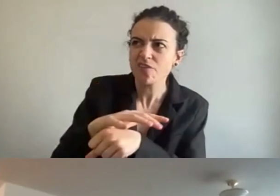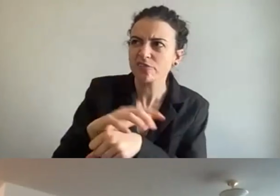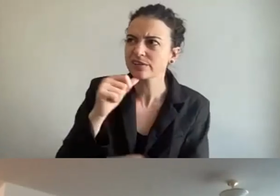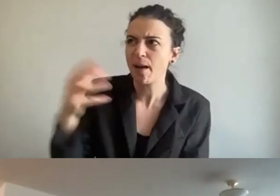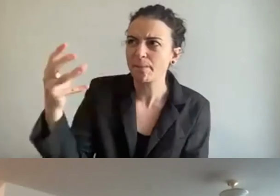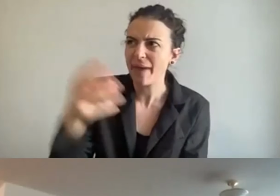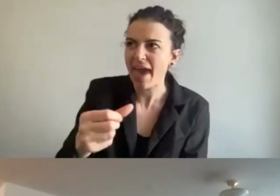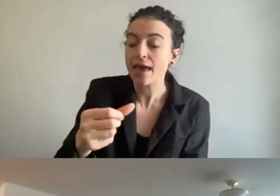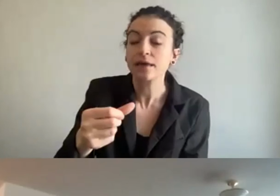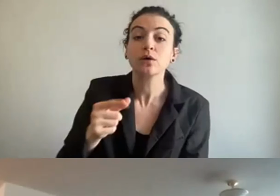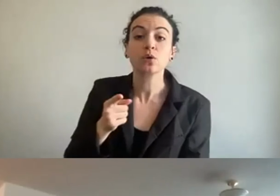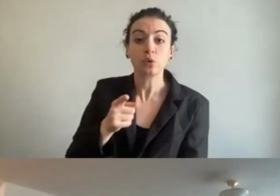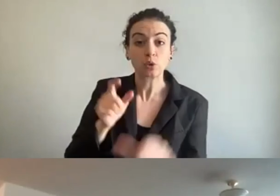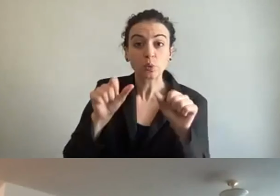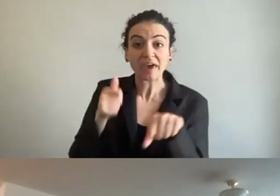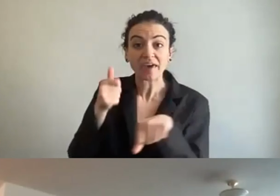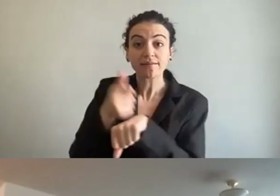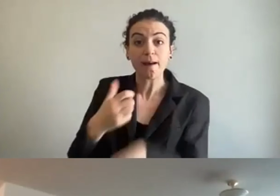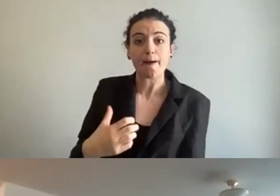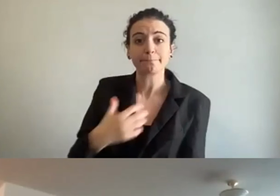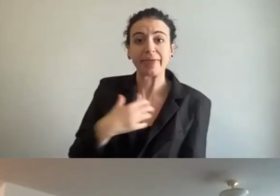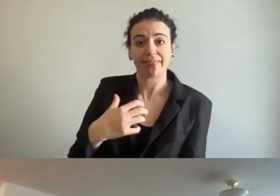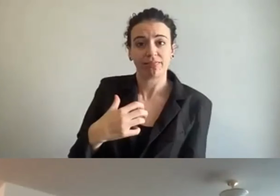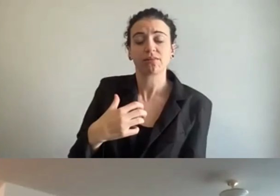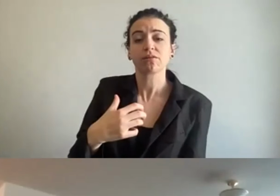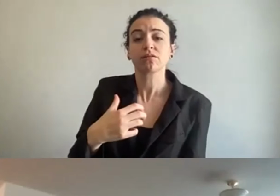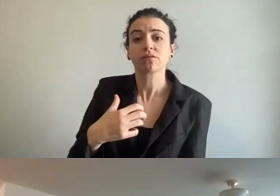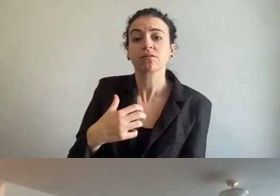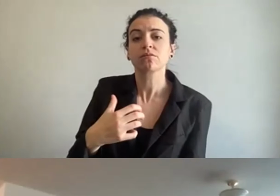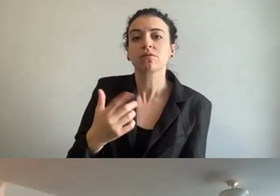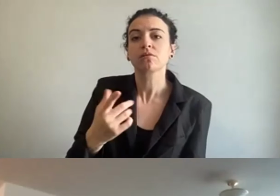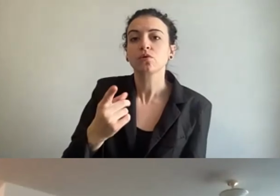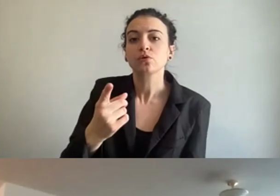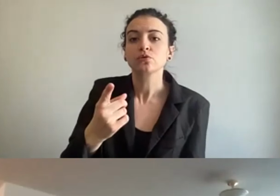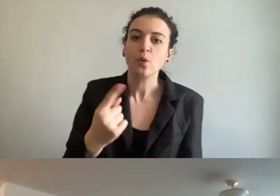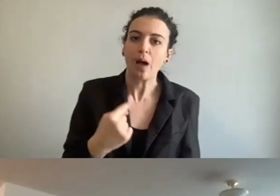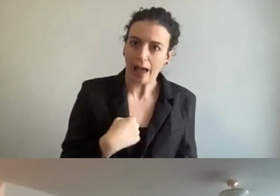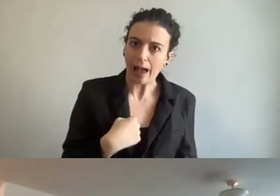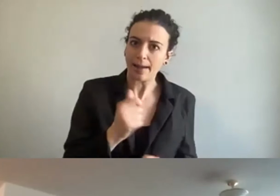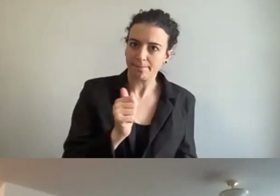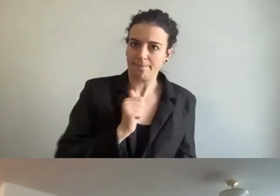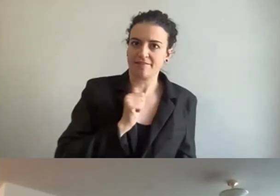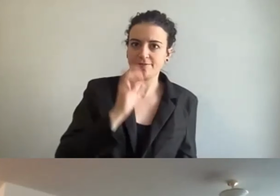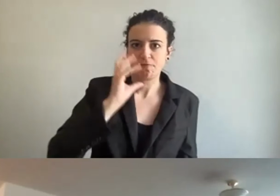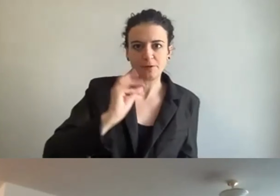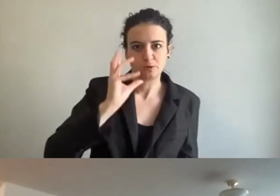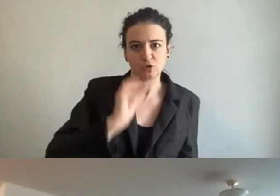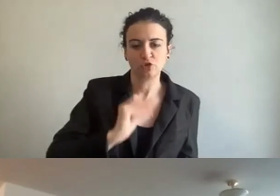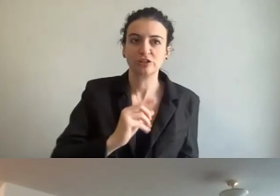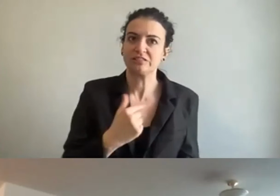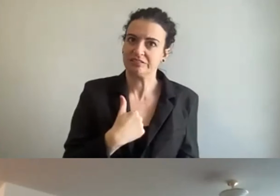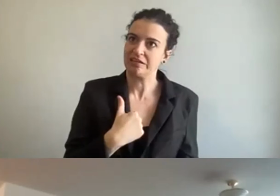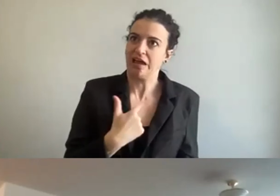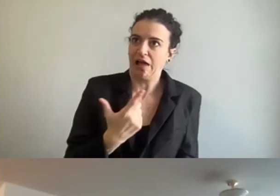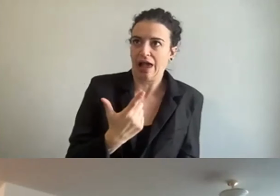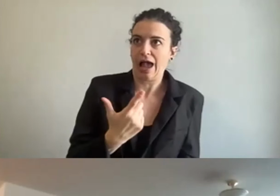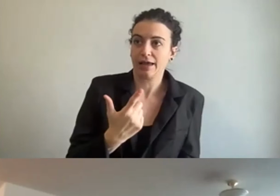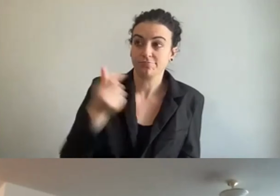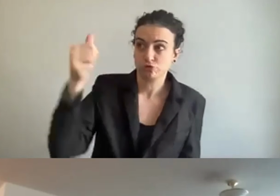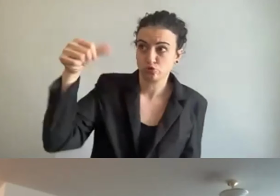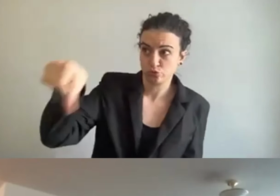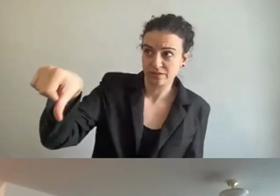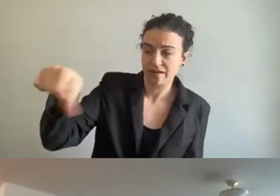appeal, because that's what I had to do to get my class 4 chair if it is medically necessary. And I went through multiple layers of appeal and